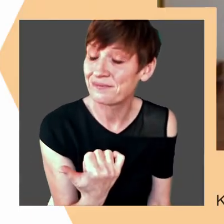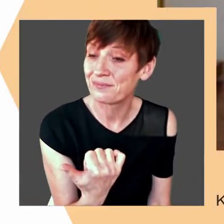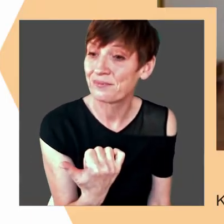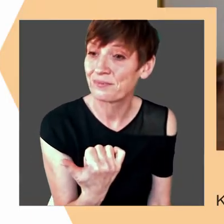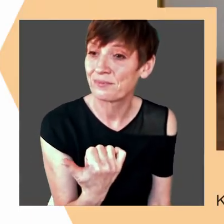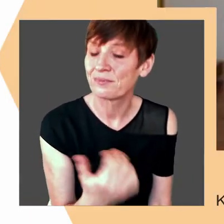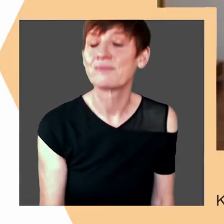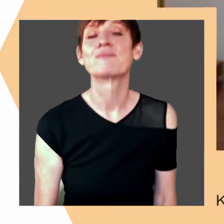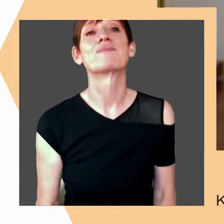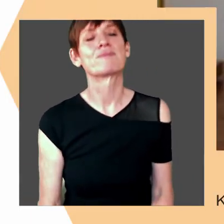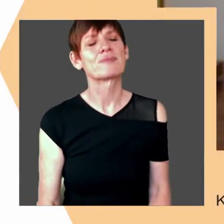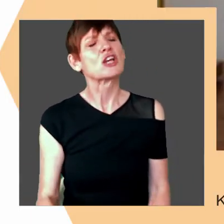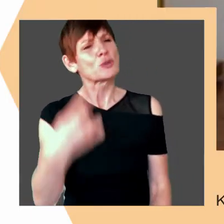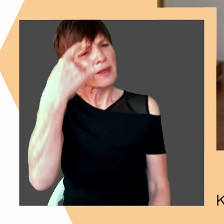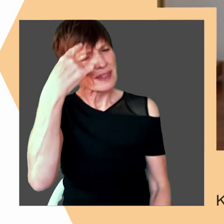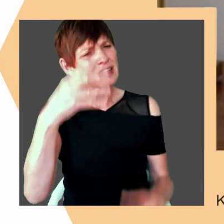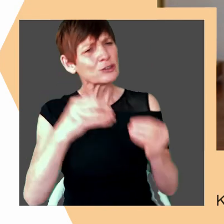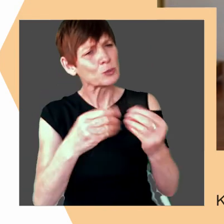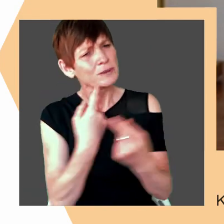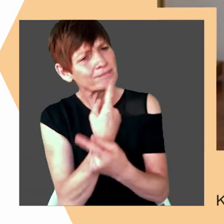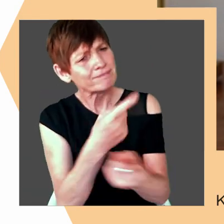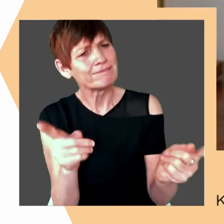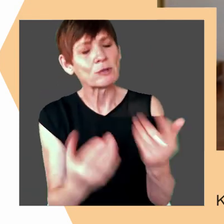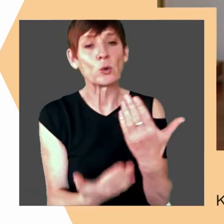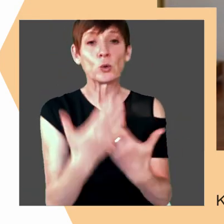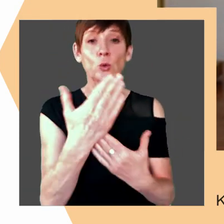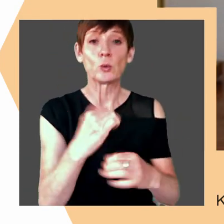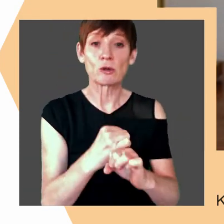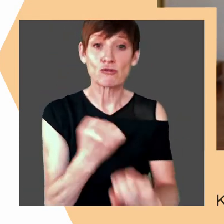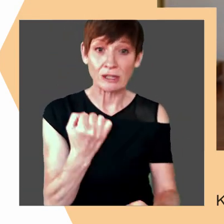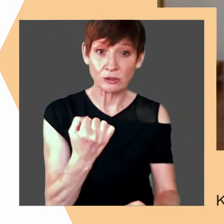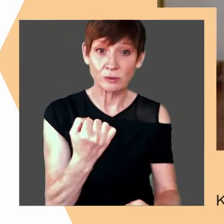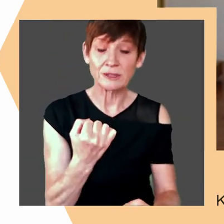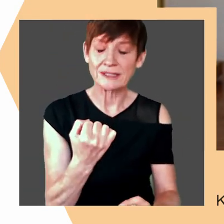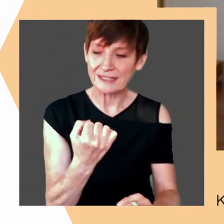to our new graduates that there's a real trend for